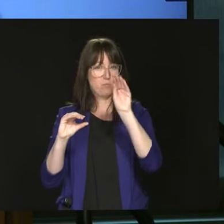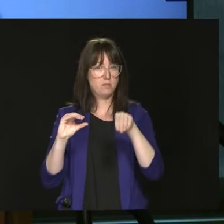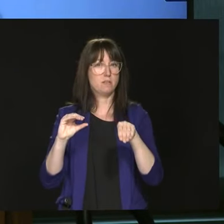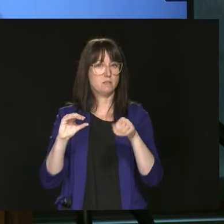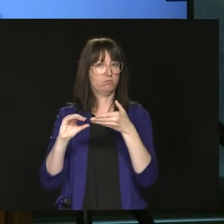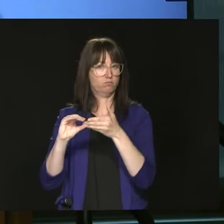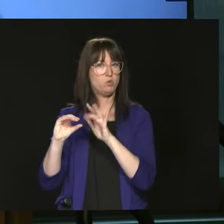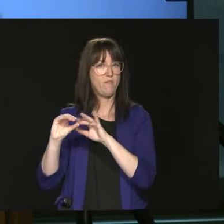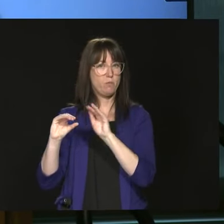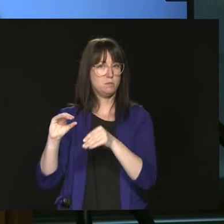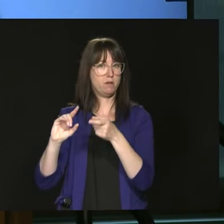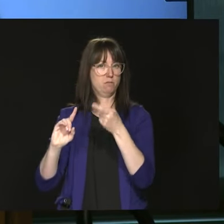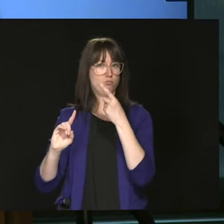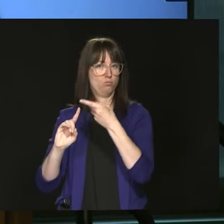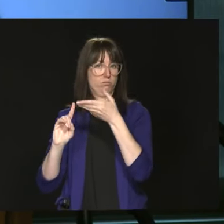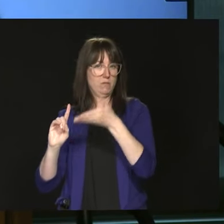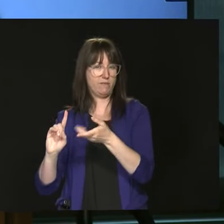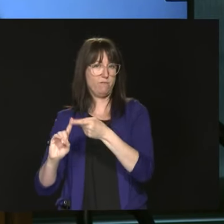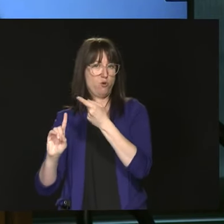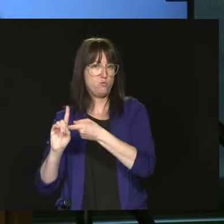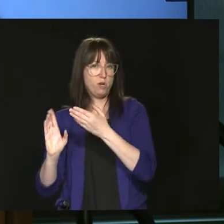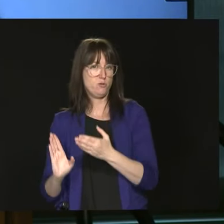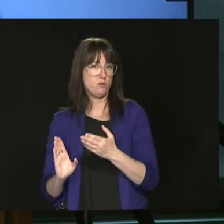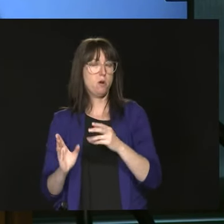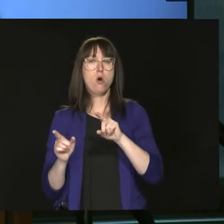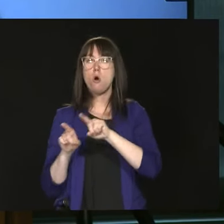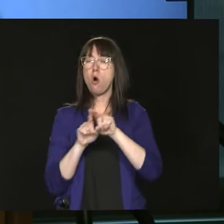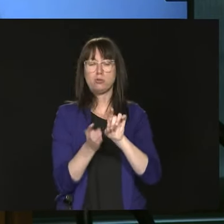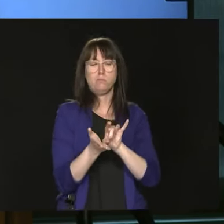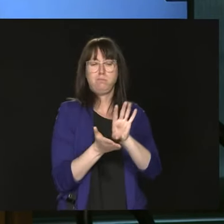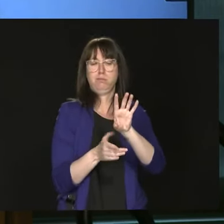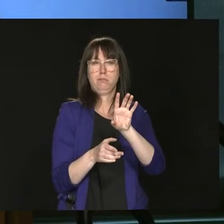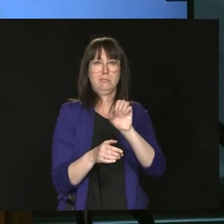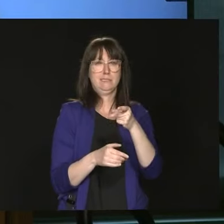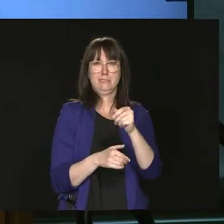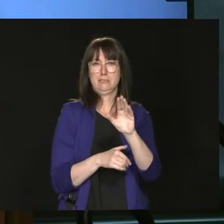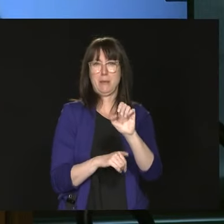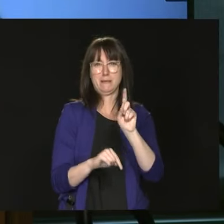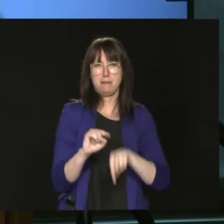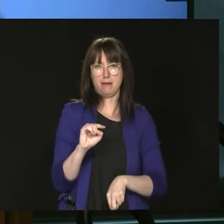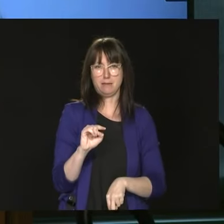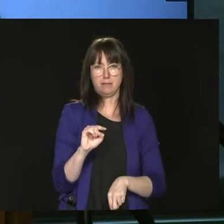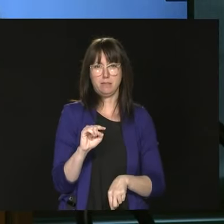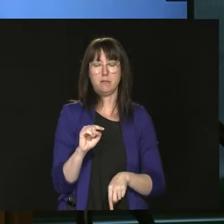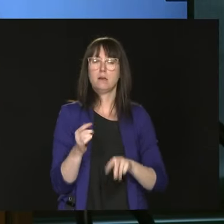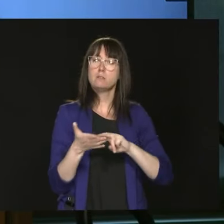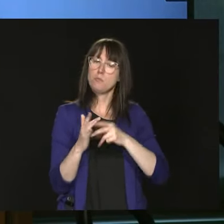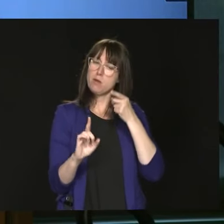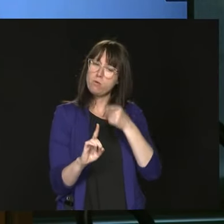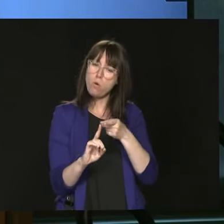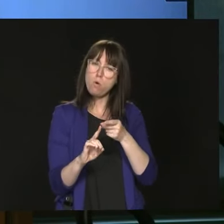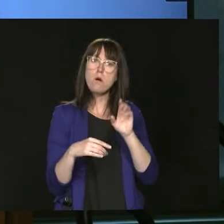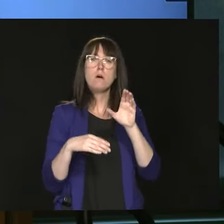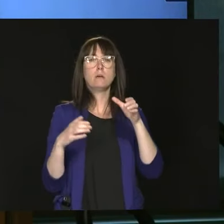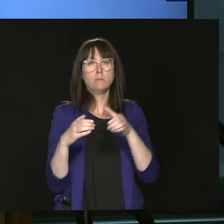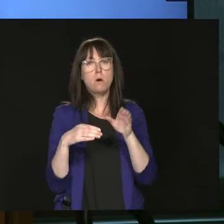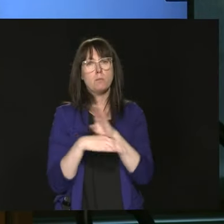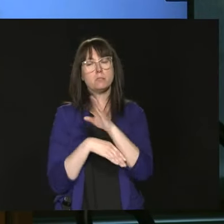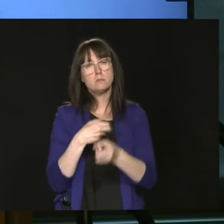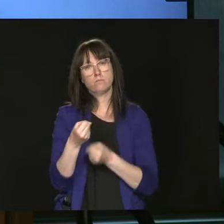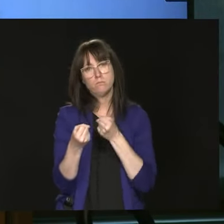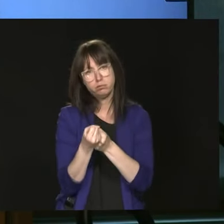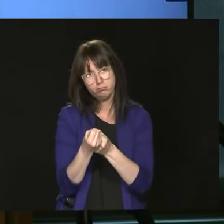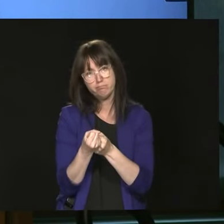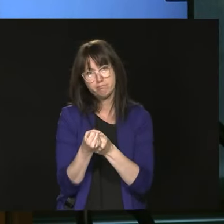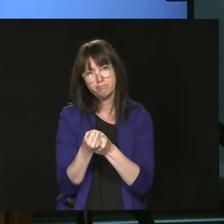Il s'agit de soutenir les petites entreprises et les This is about entrepreneurs supporting small businesses sont le plus touchés par cette and